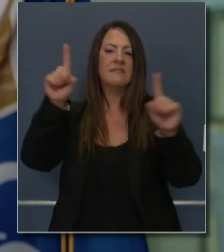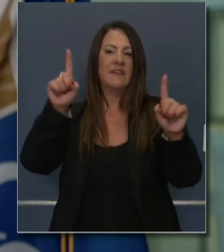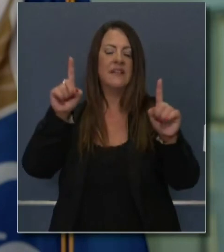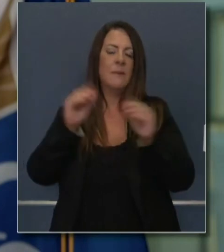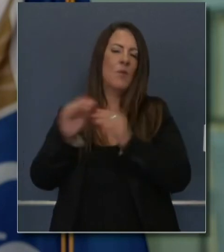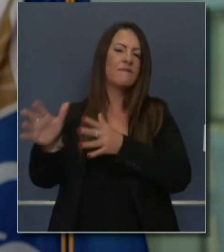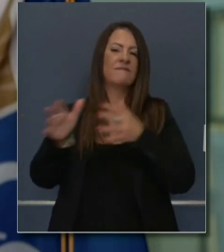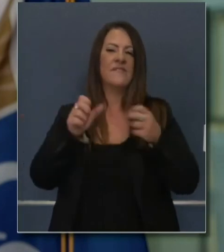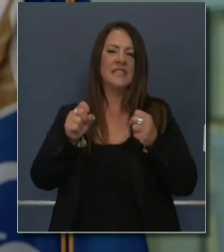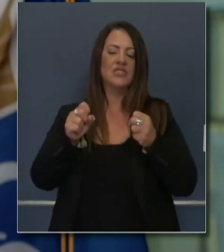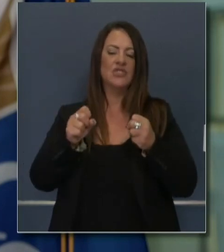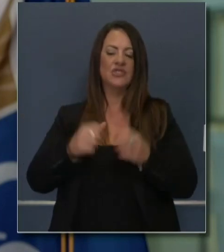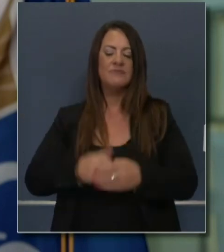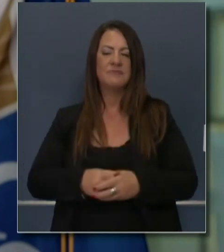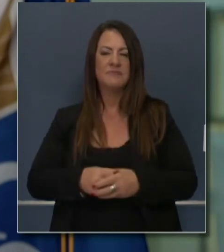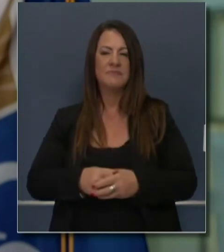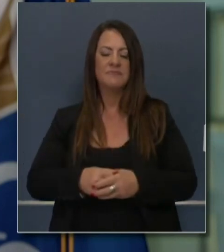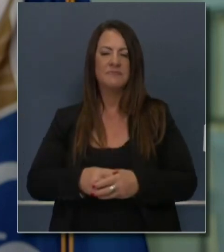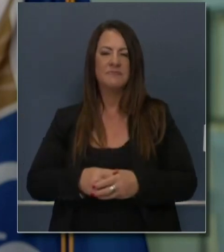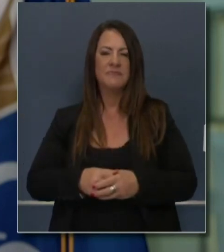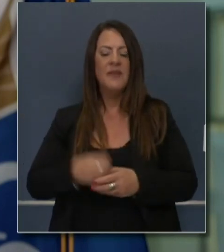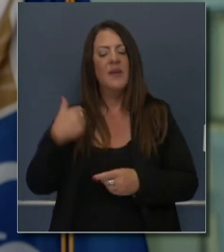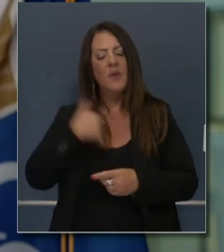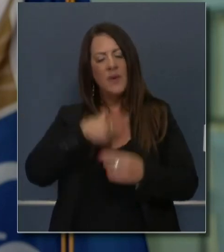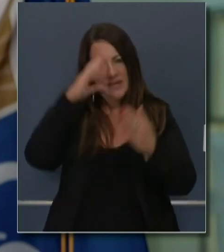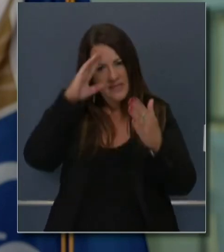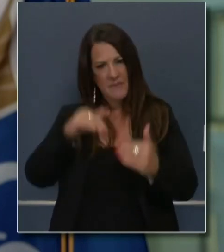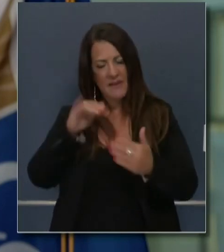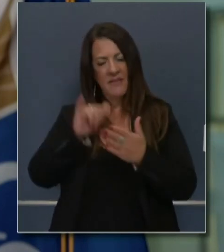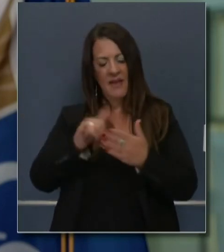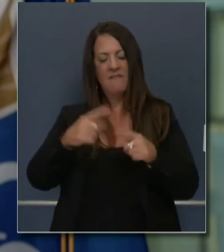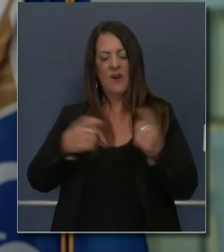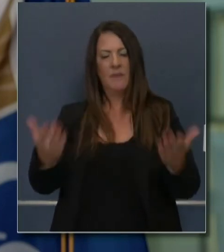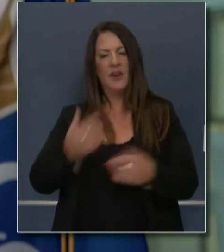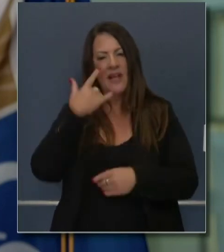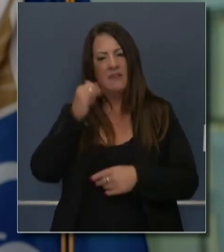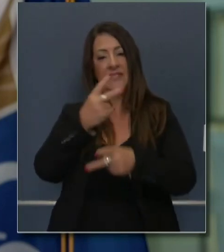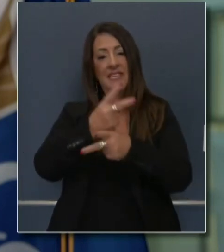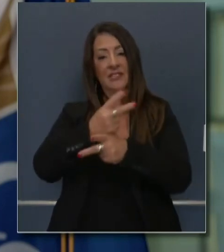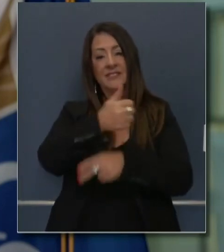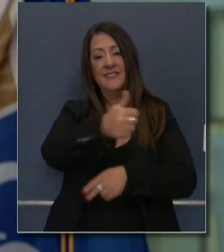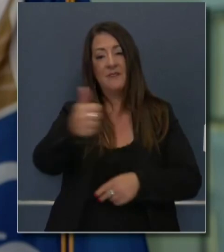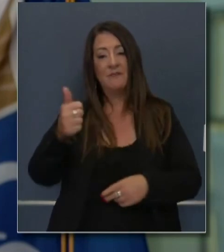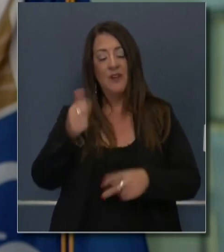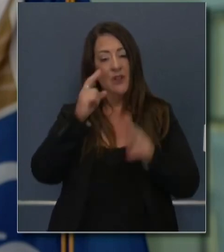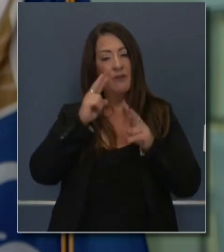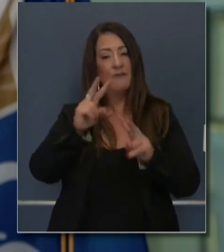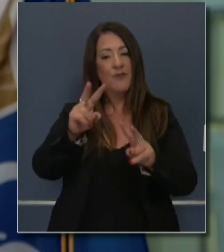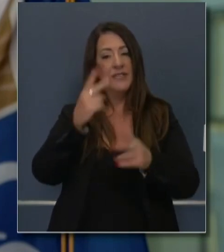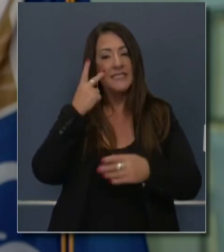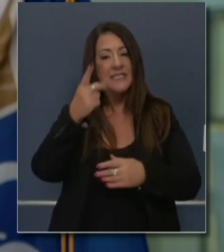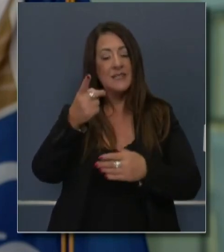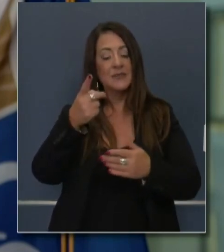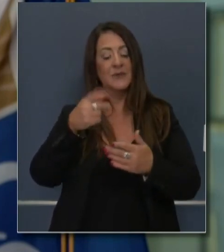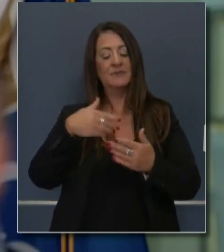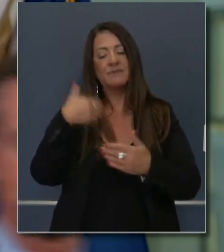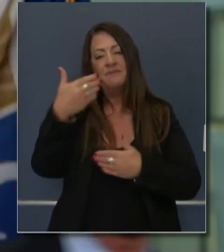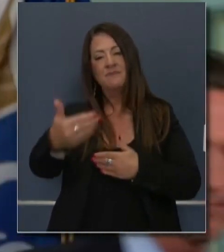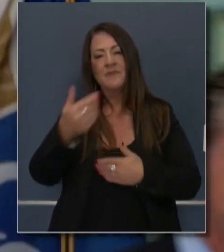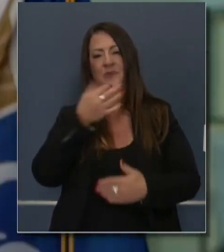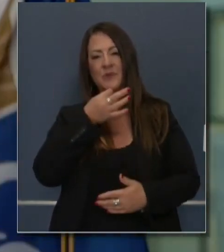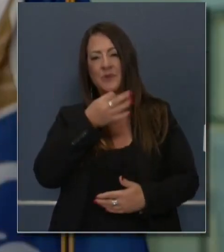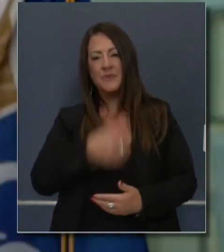with the kind of resiliency that all of us expect of this great state. Take care, everybody. Look forward to catching up the next few days.